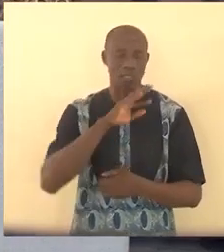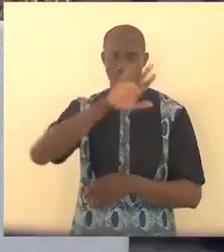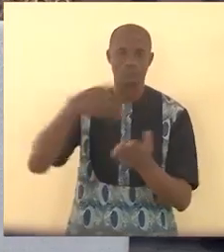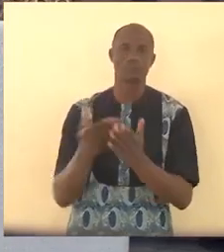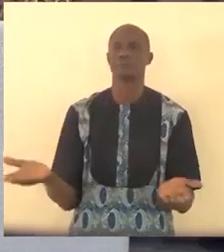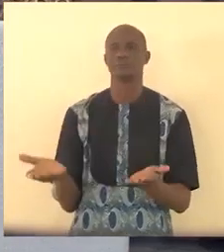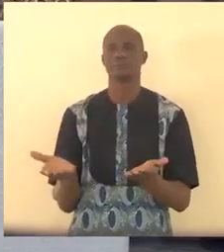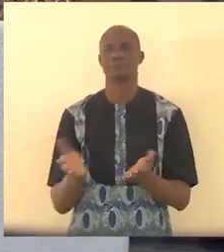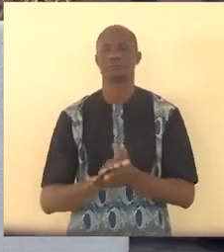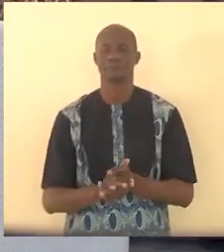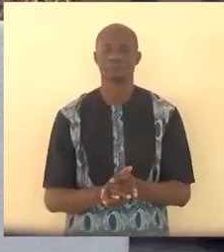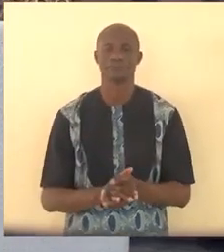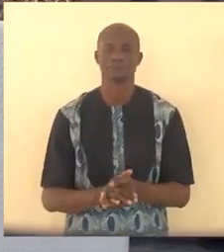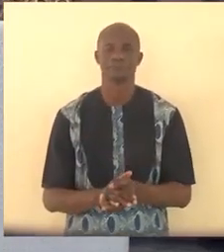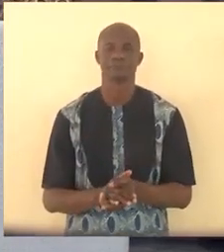all around.